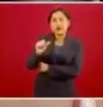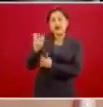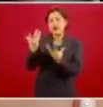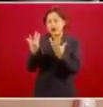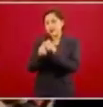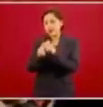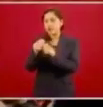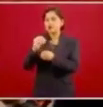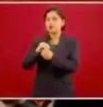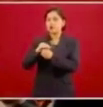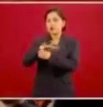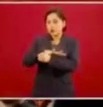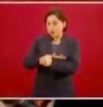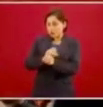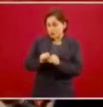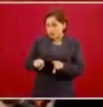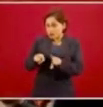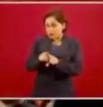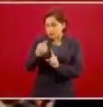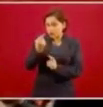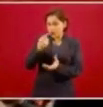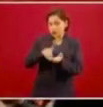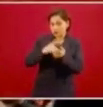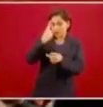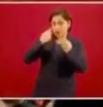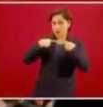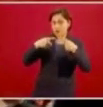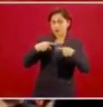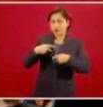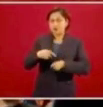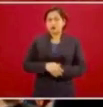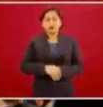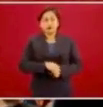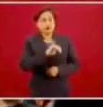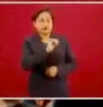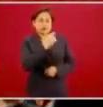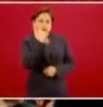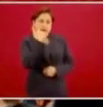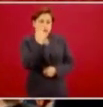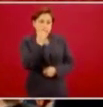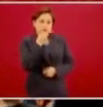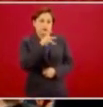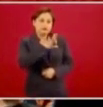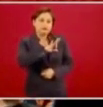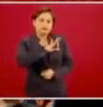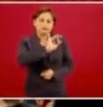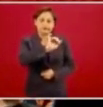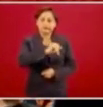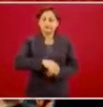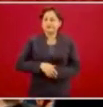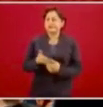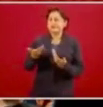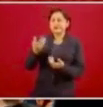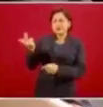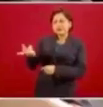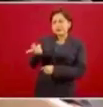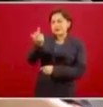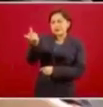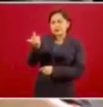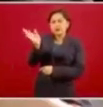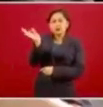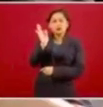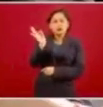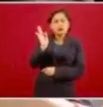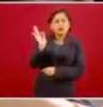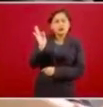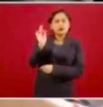can a person be infected with both COVID and influenza? Yes, they can. It is rare, but it does happen. Now,